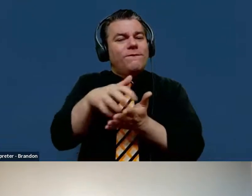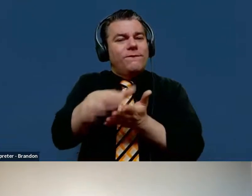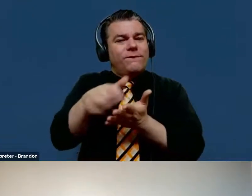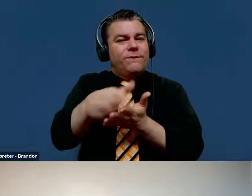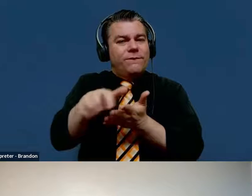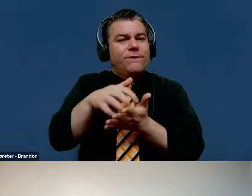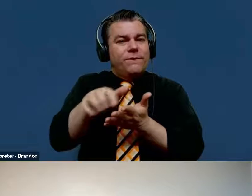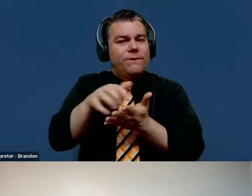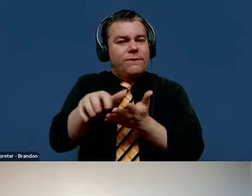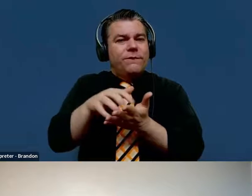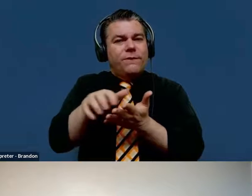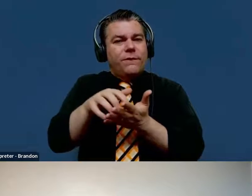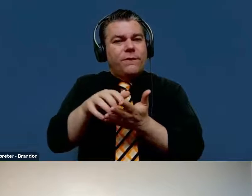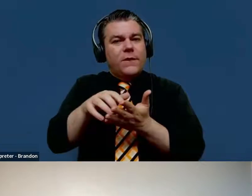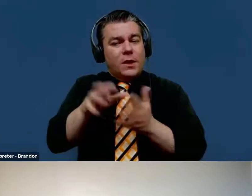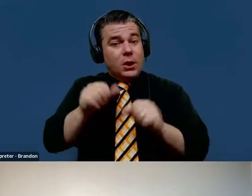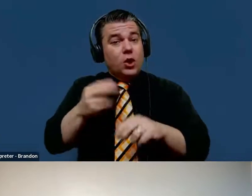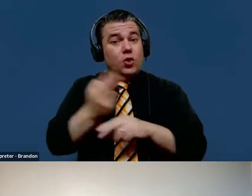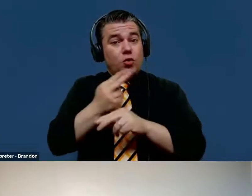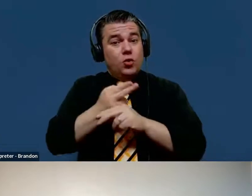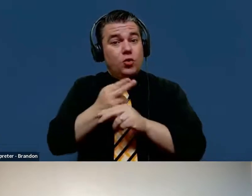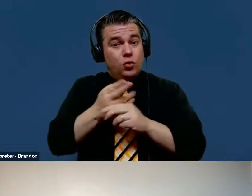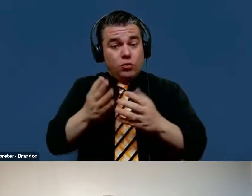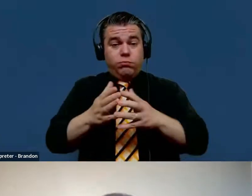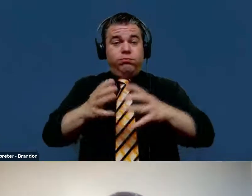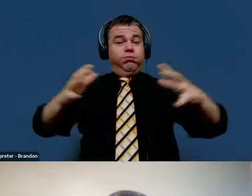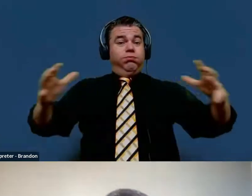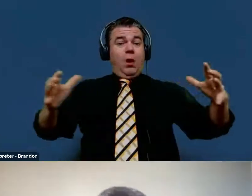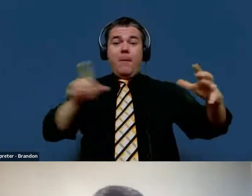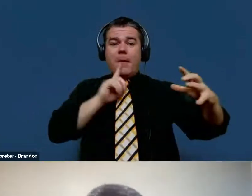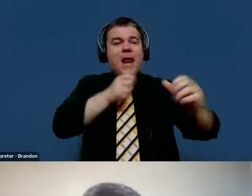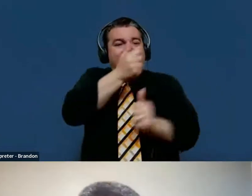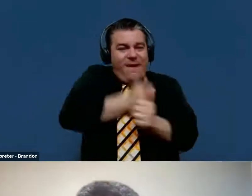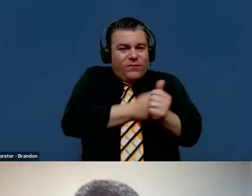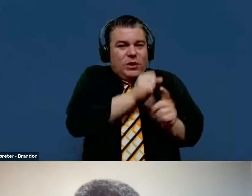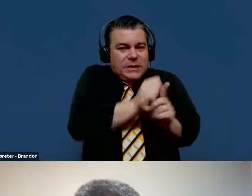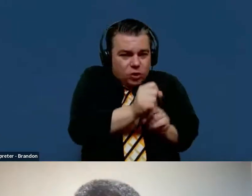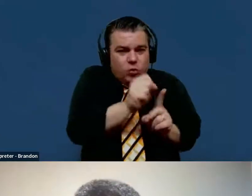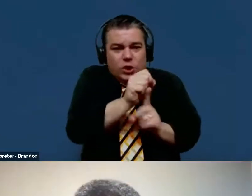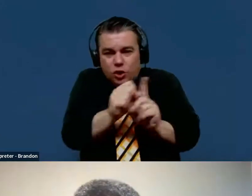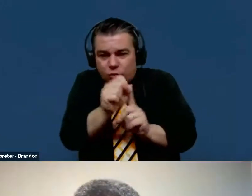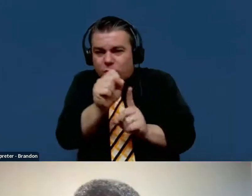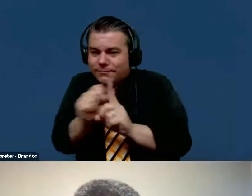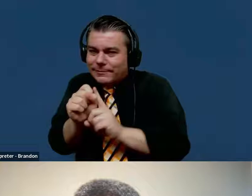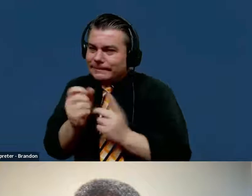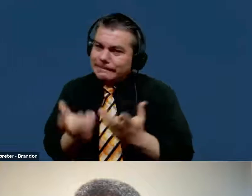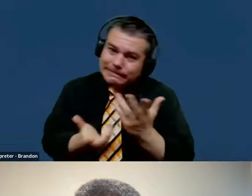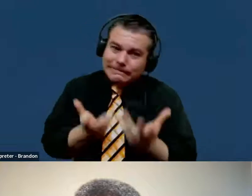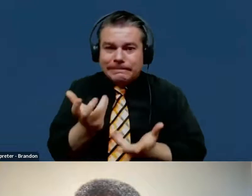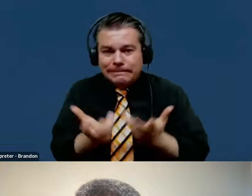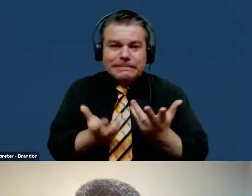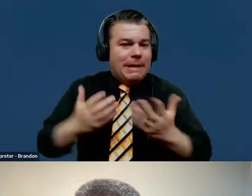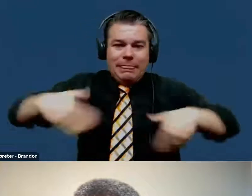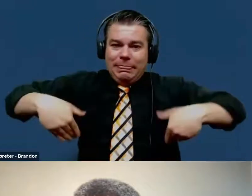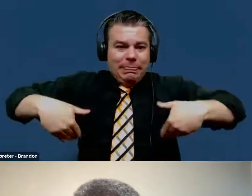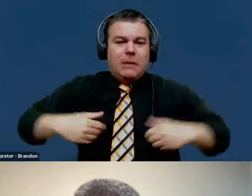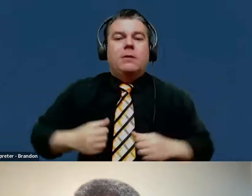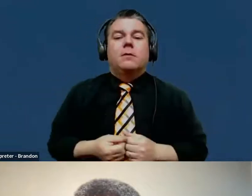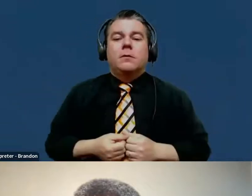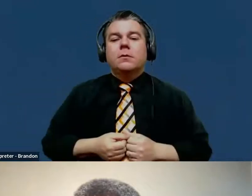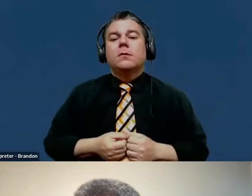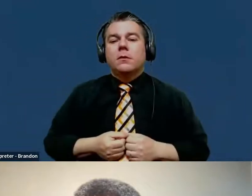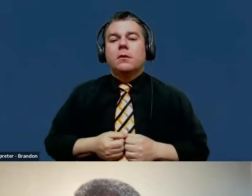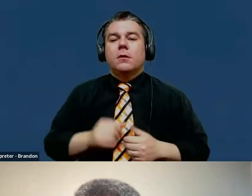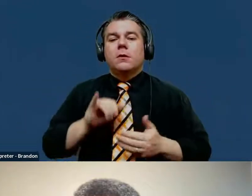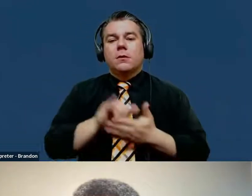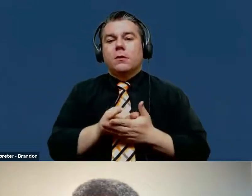used at some scale, but it cannot be used in every context. And so that is why we also have a look at it,